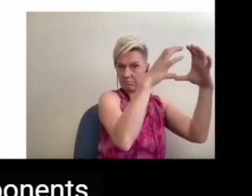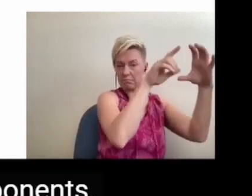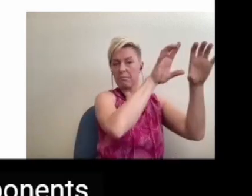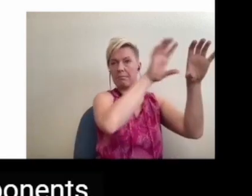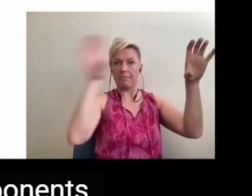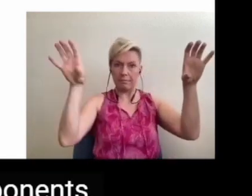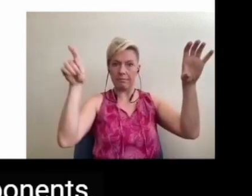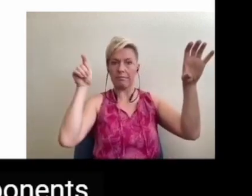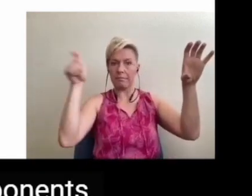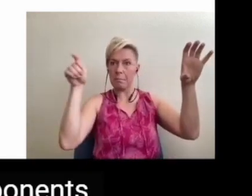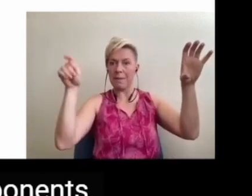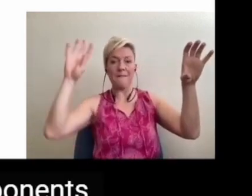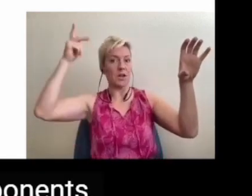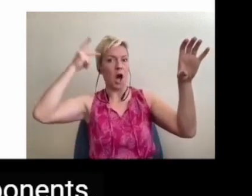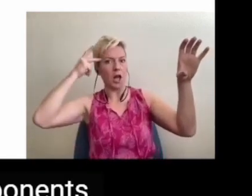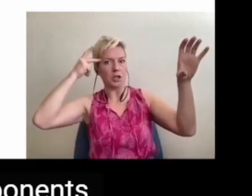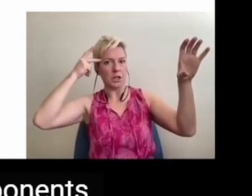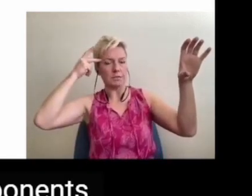phonological,